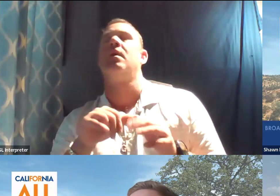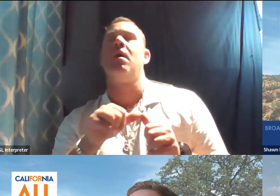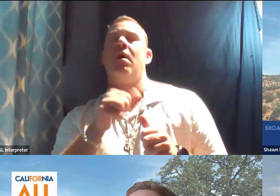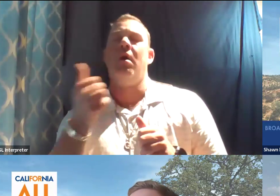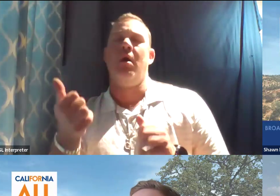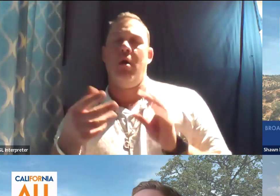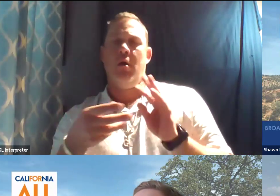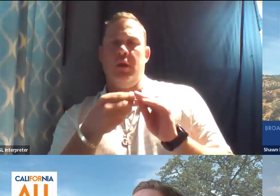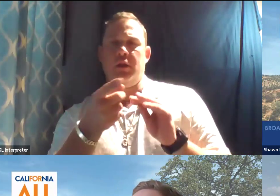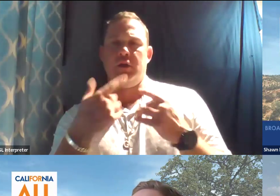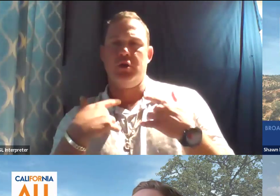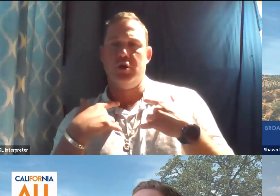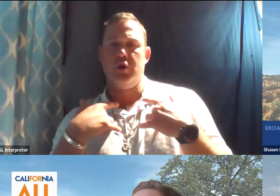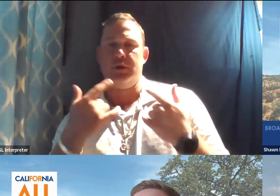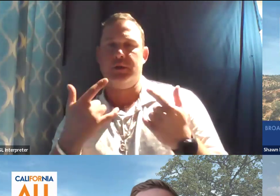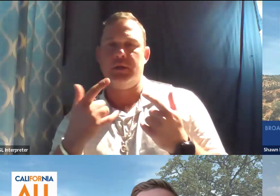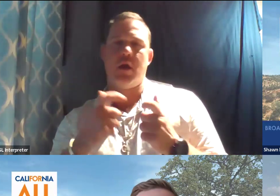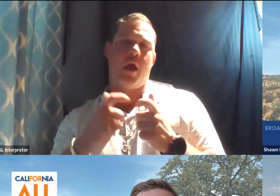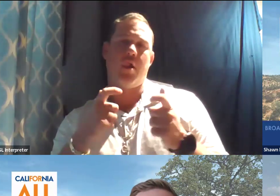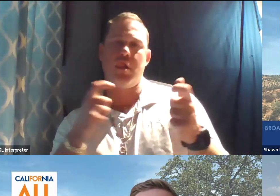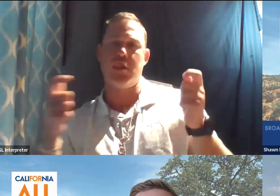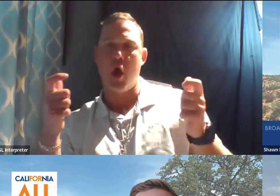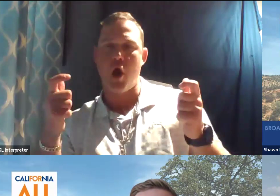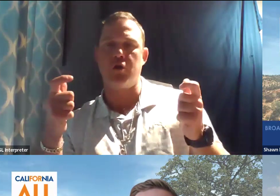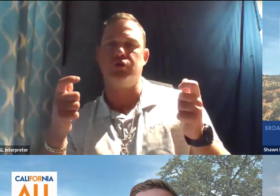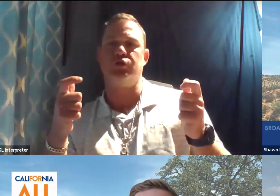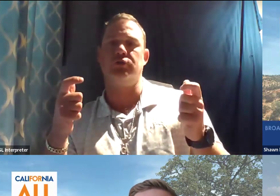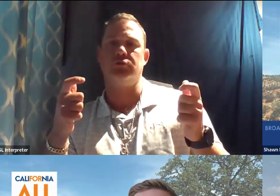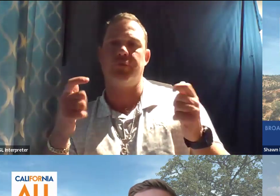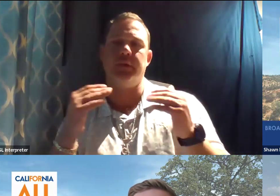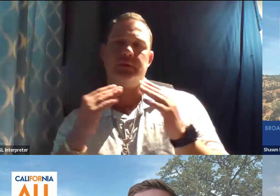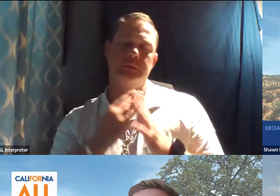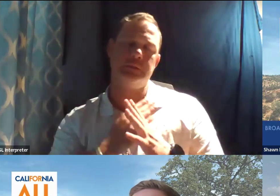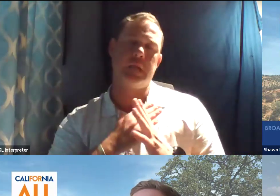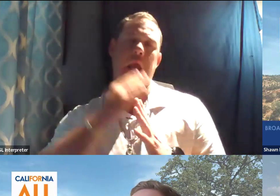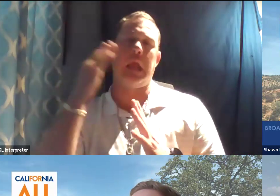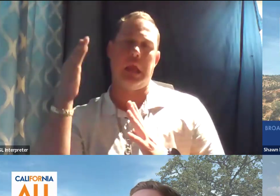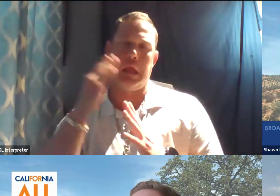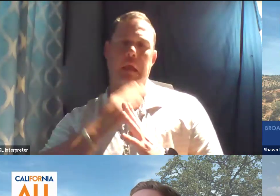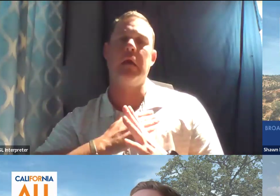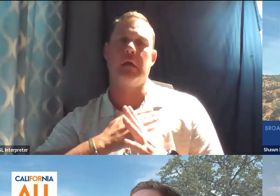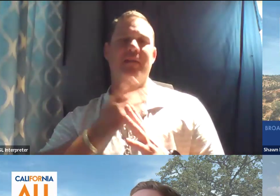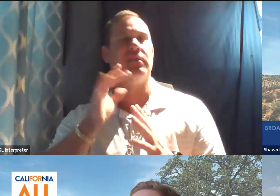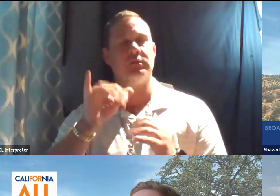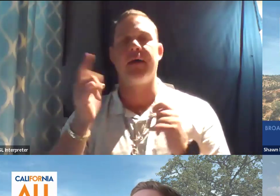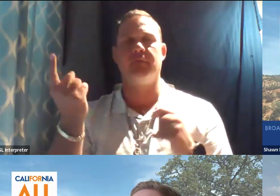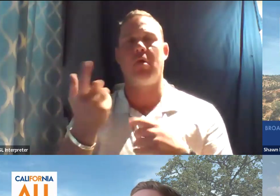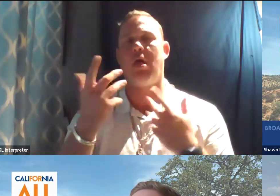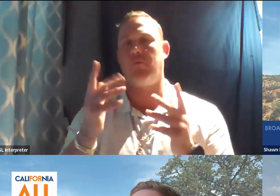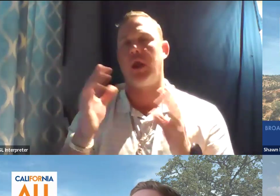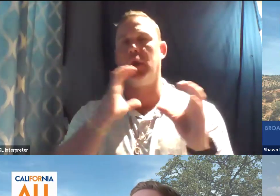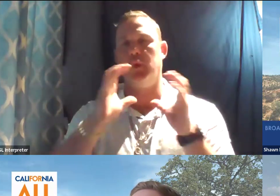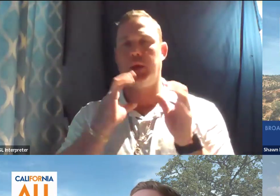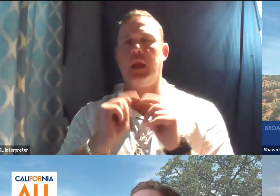well, as you guys are considering how large of a scale you want to do with these devices and This is stuff that I've already communicated to your